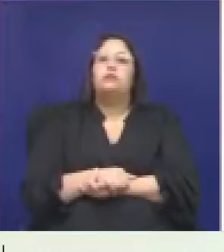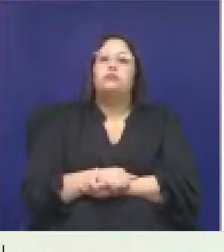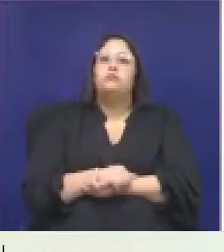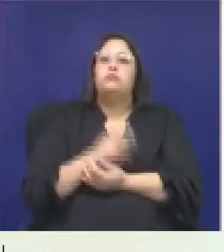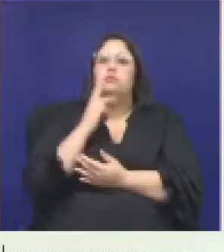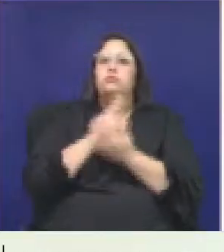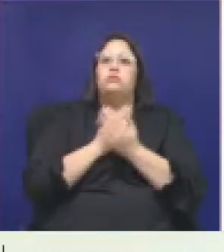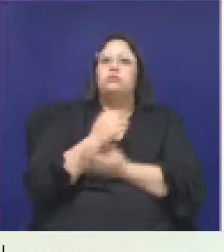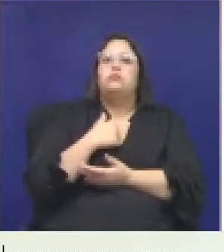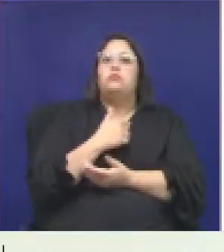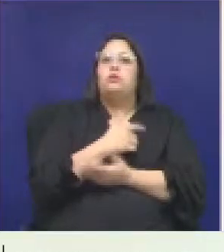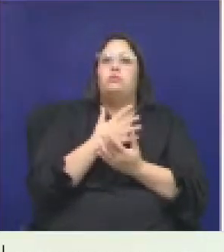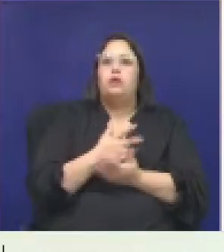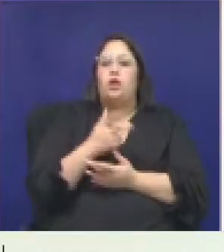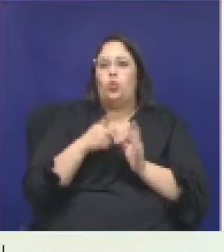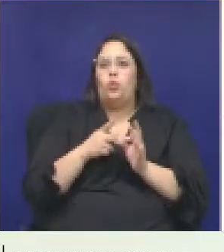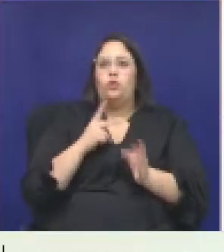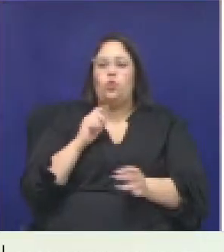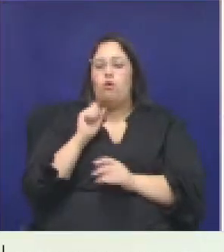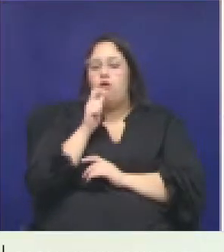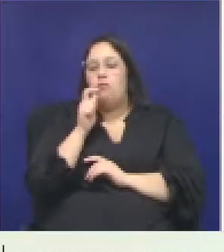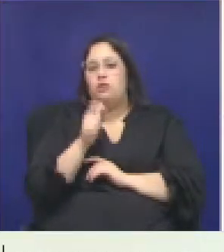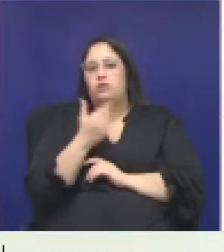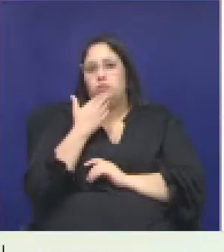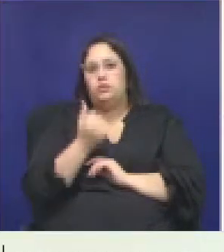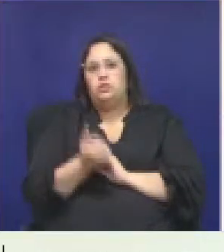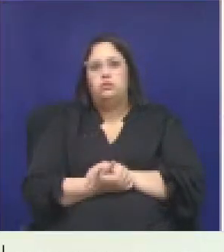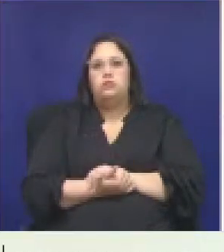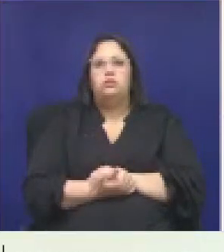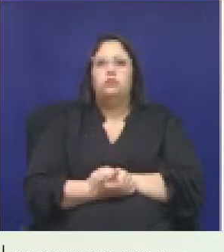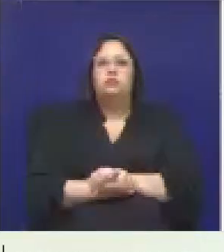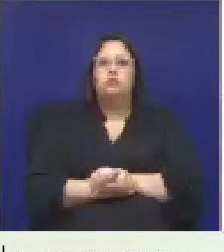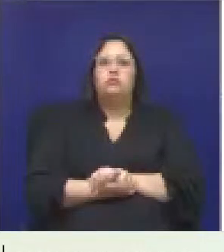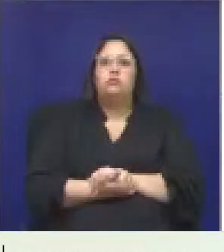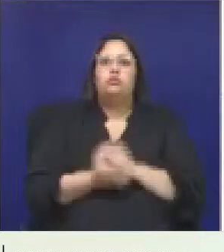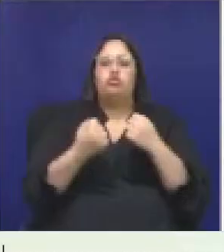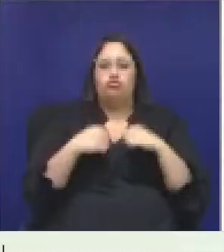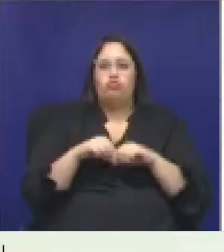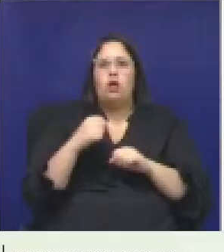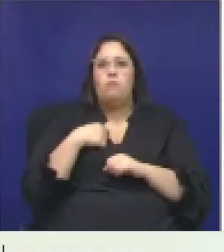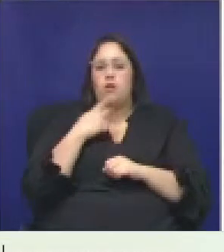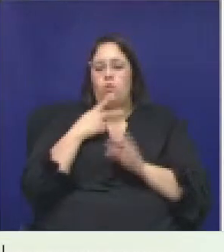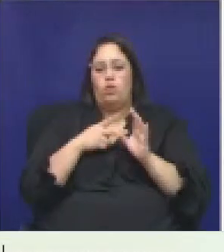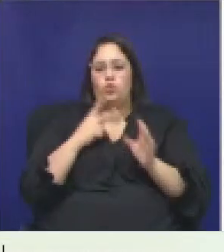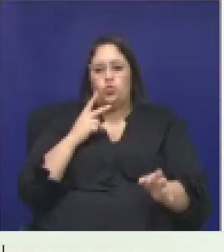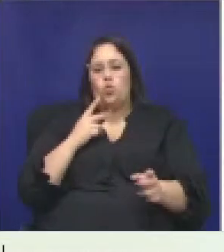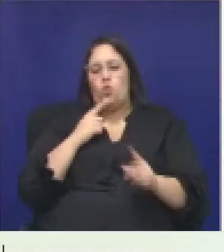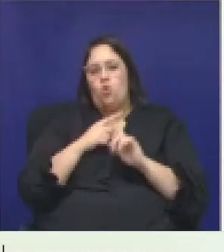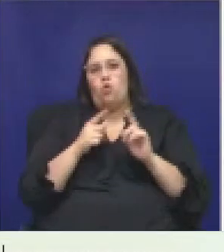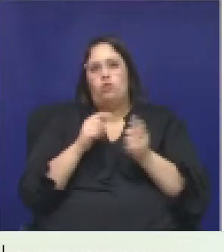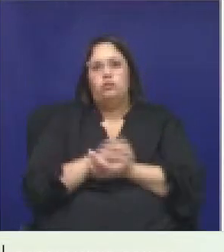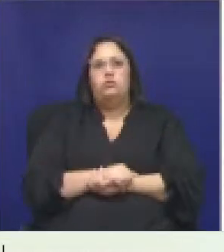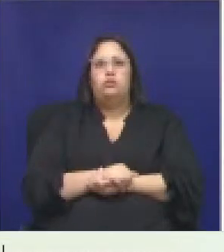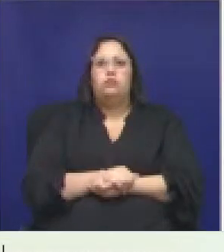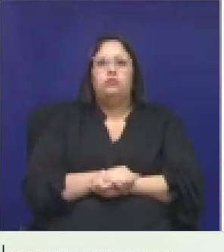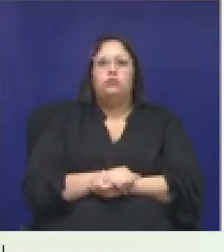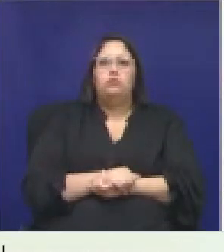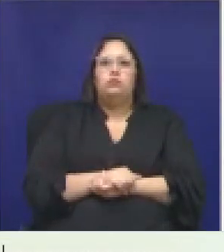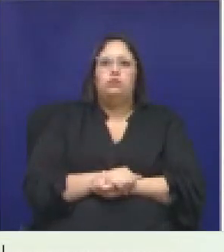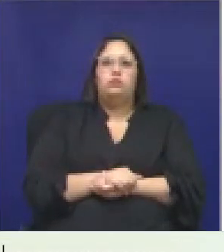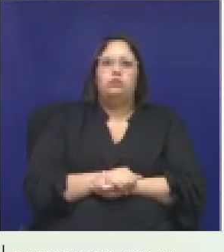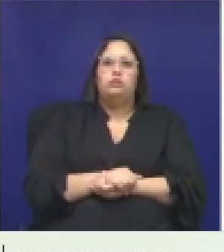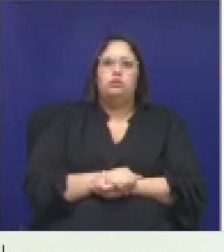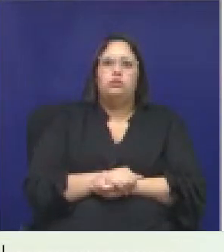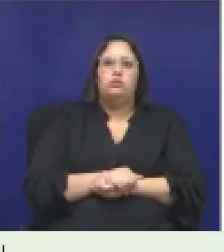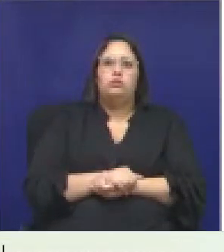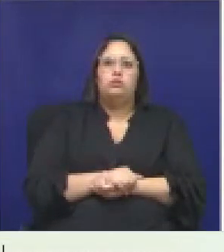Honorable member, would you withdraw that comment, please? Honorable Bergman. Chair, well, it's a fact, but I do withdraw. Thank you. Thank you.